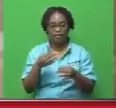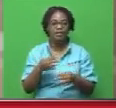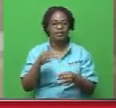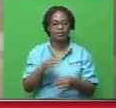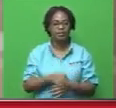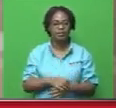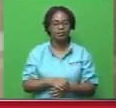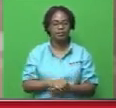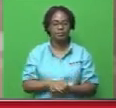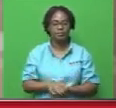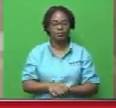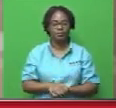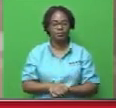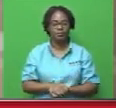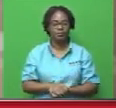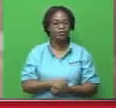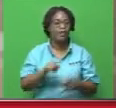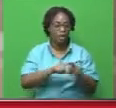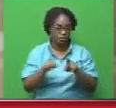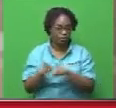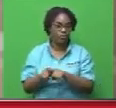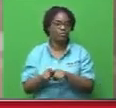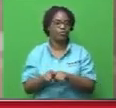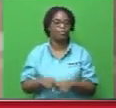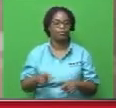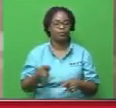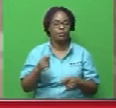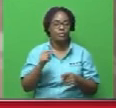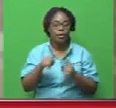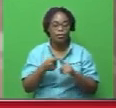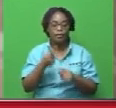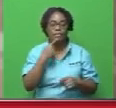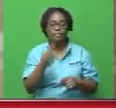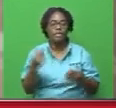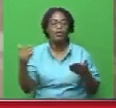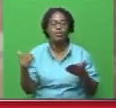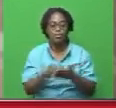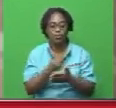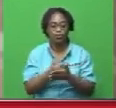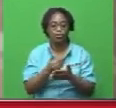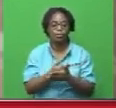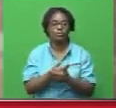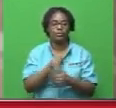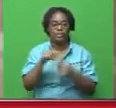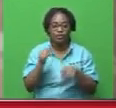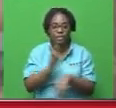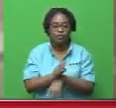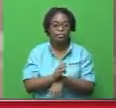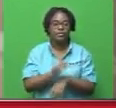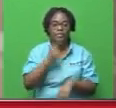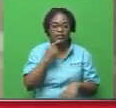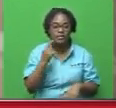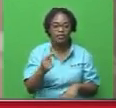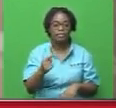staff complement of persons who will deal with criminal matters through the Legal Aid and Advisory Authority, there was a large exodus of staff